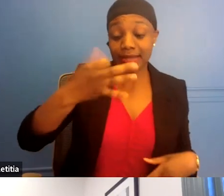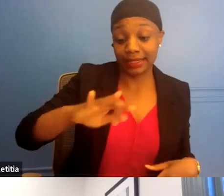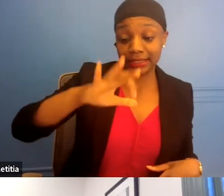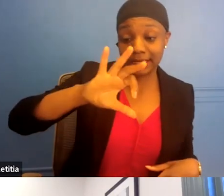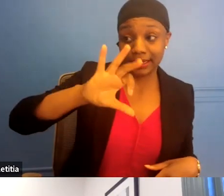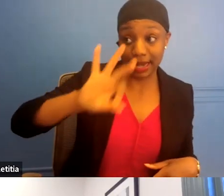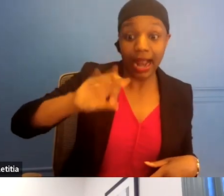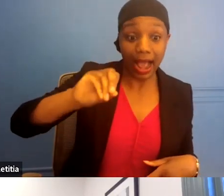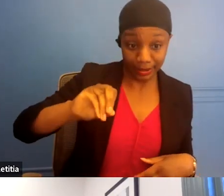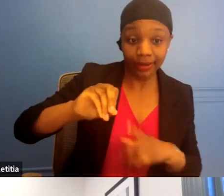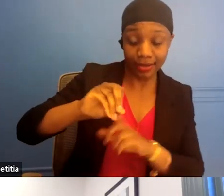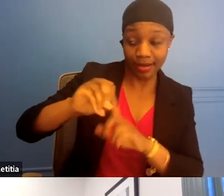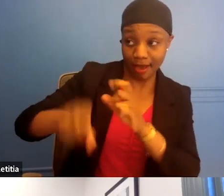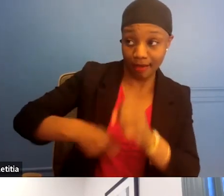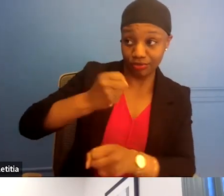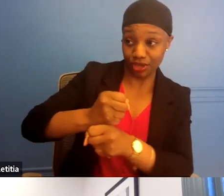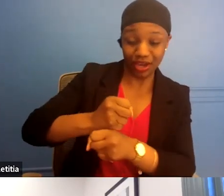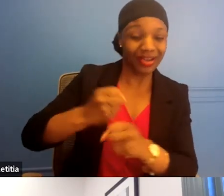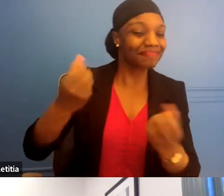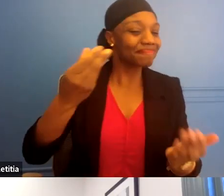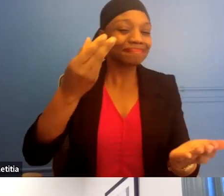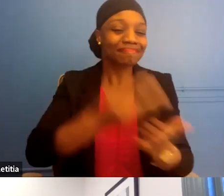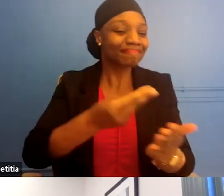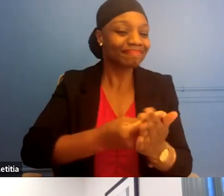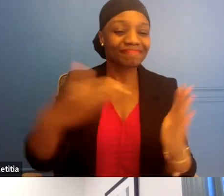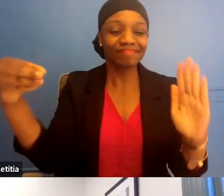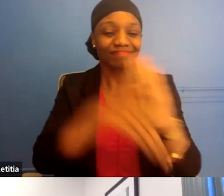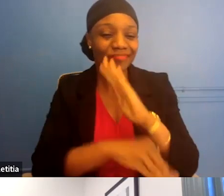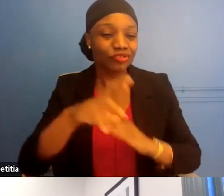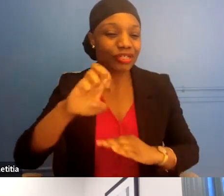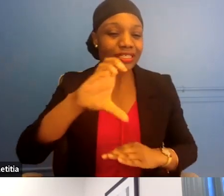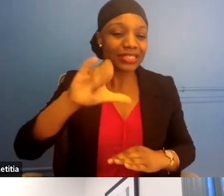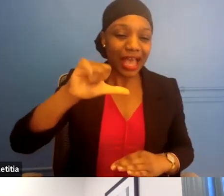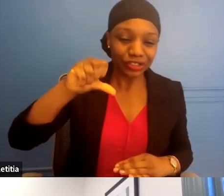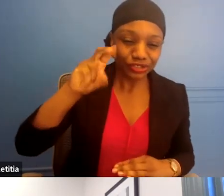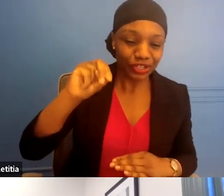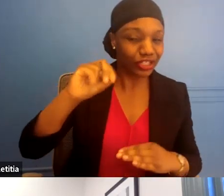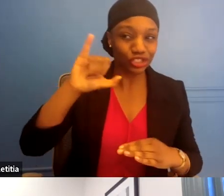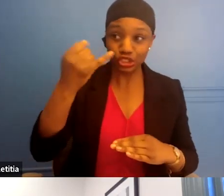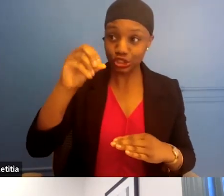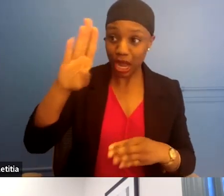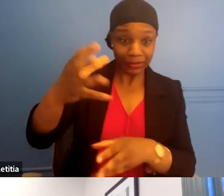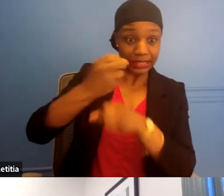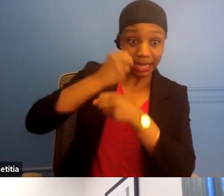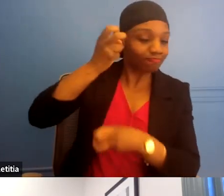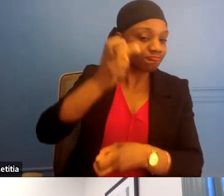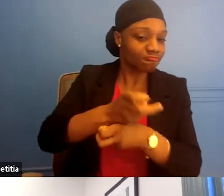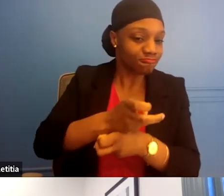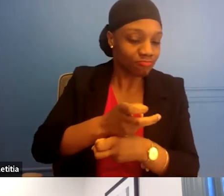1990, we were kind of in a recession, jobs were hard. I moved home and got